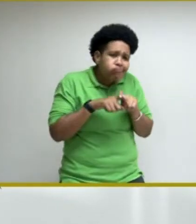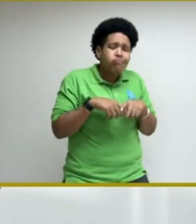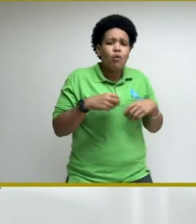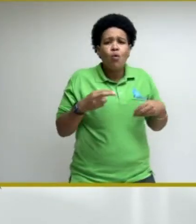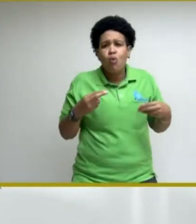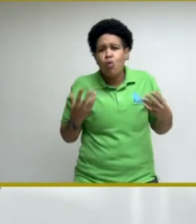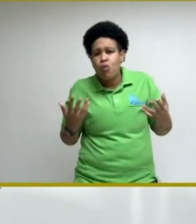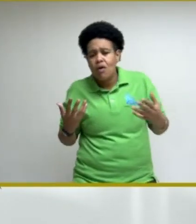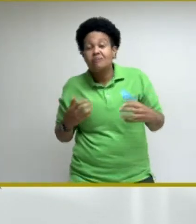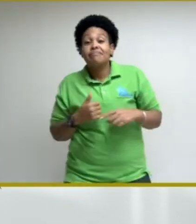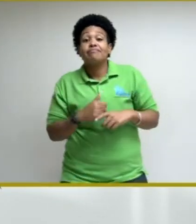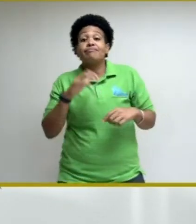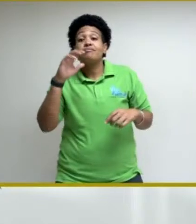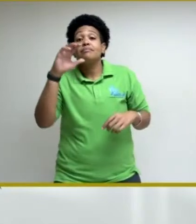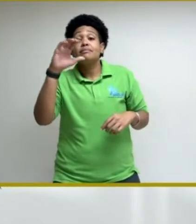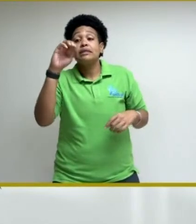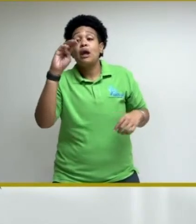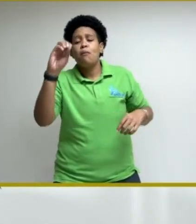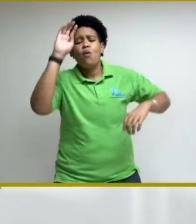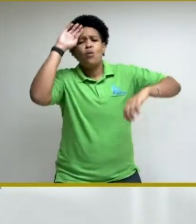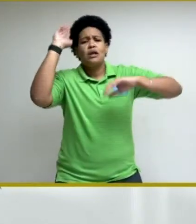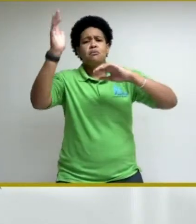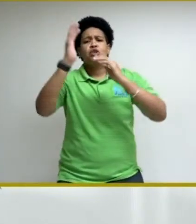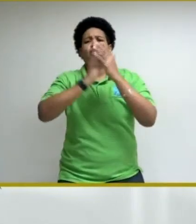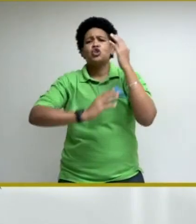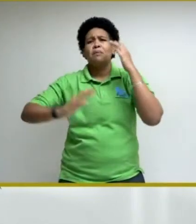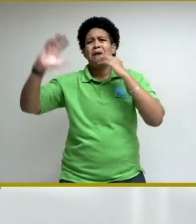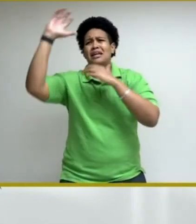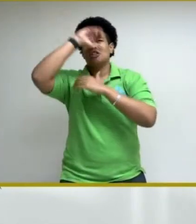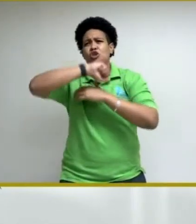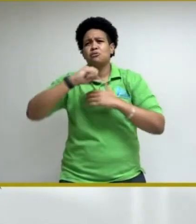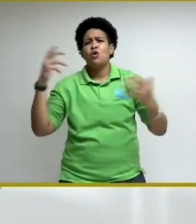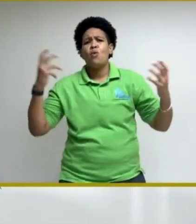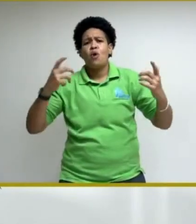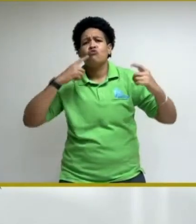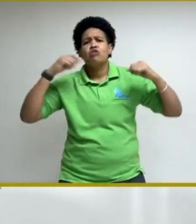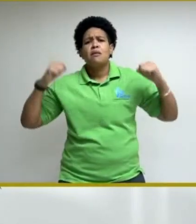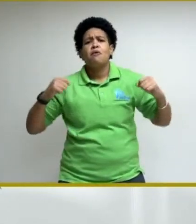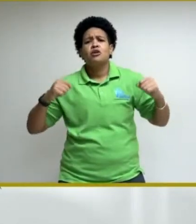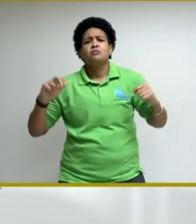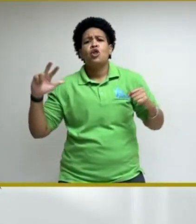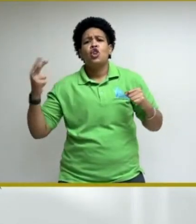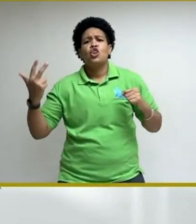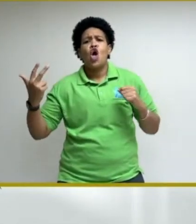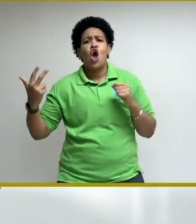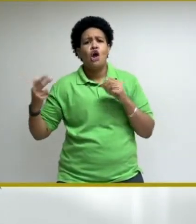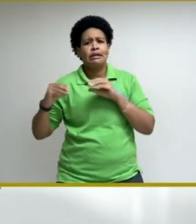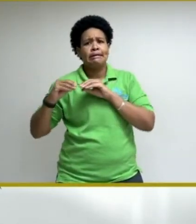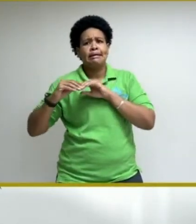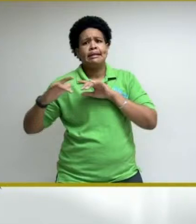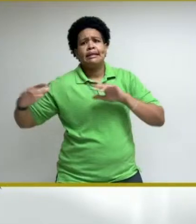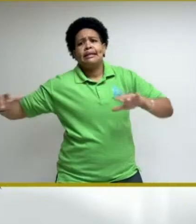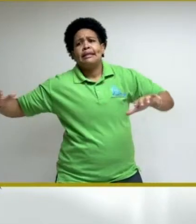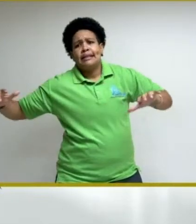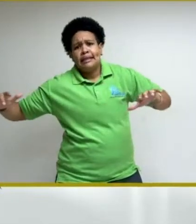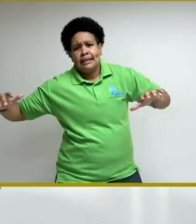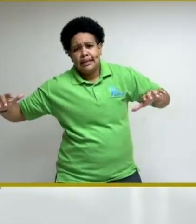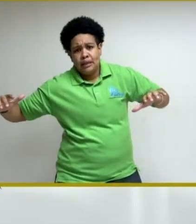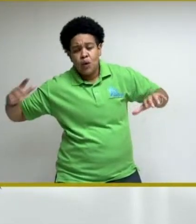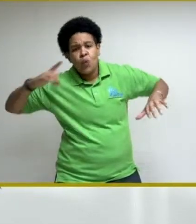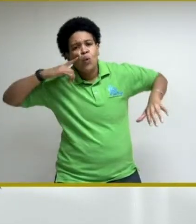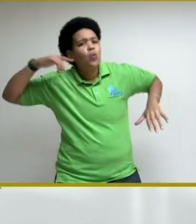the CMO is going to present under some assumptions what a possible third wave could look like if we had